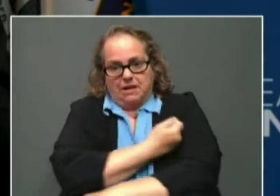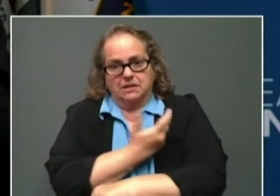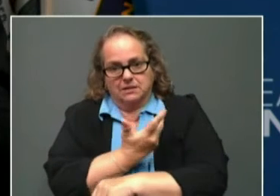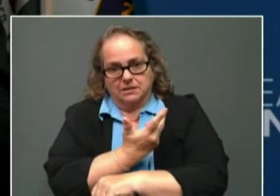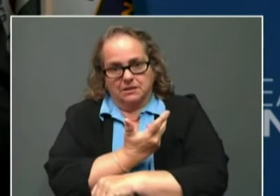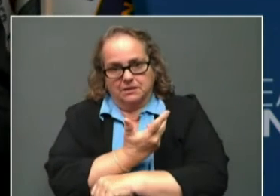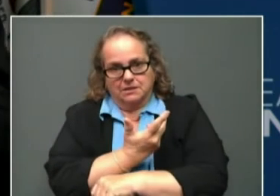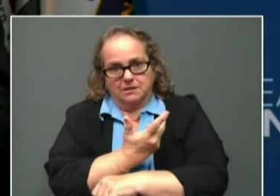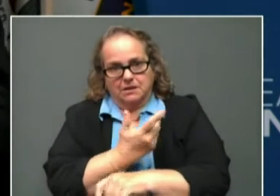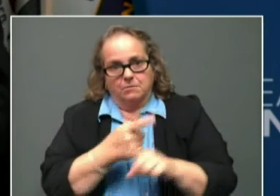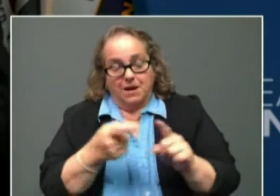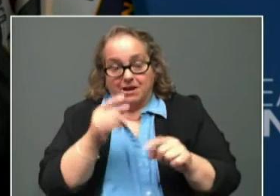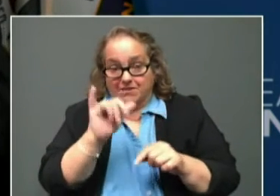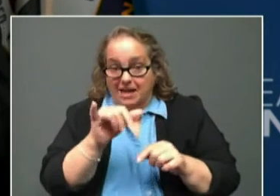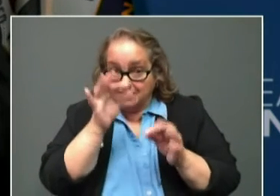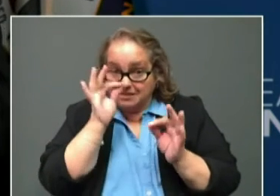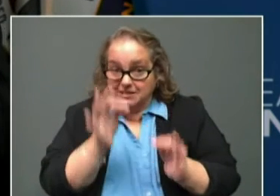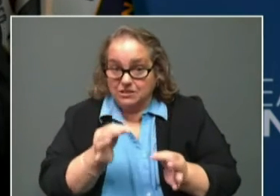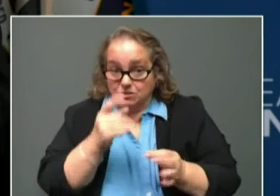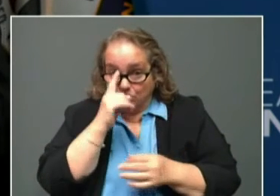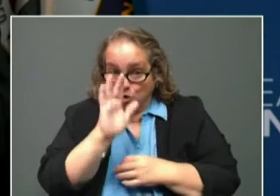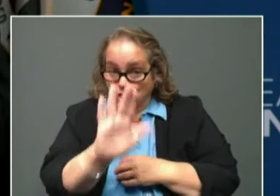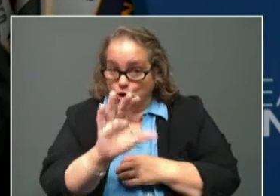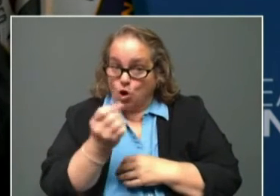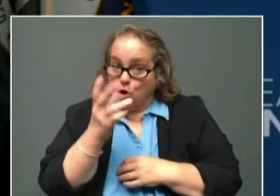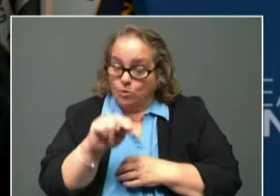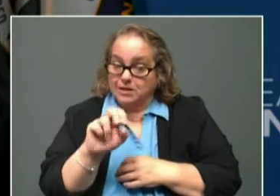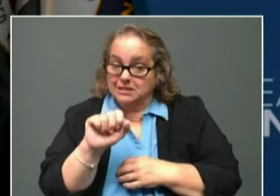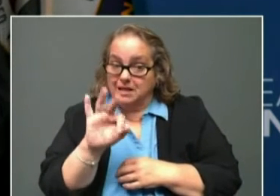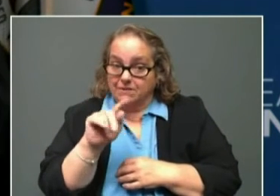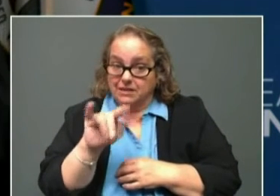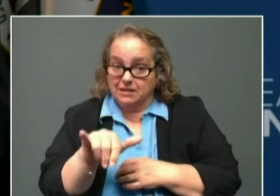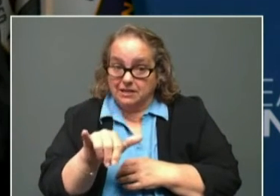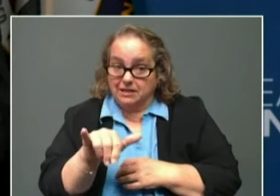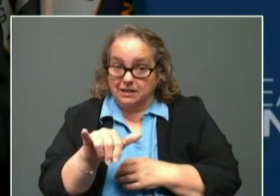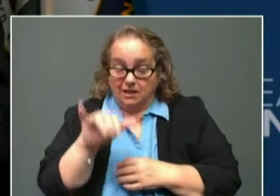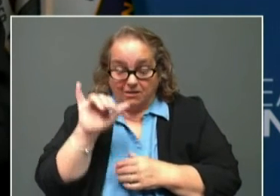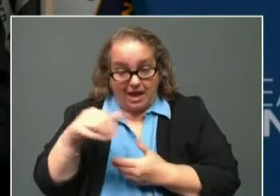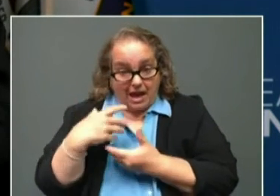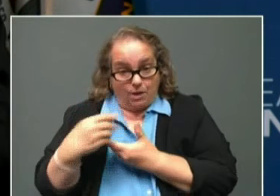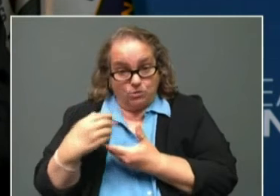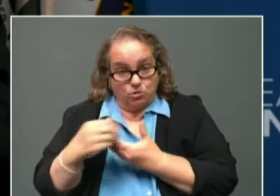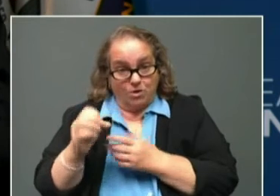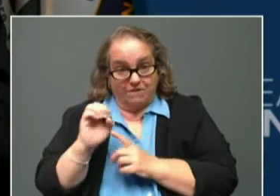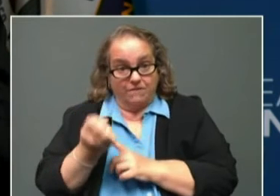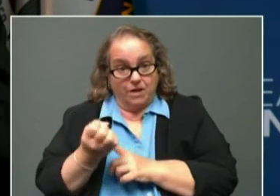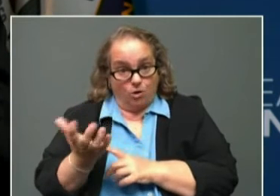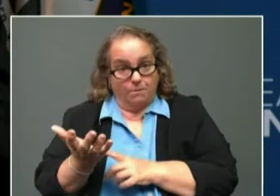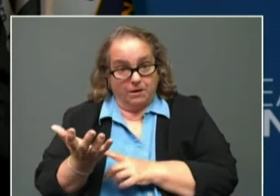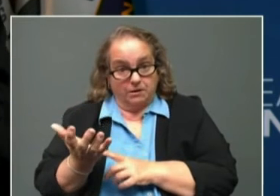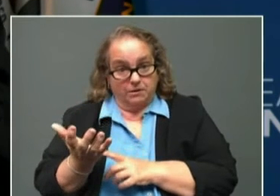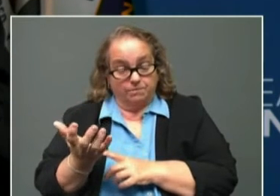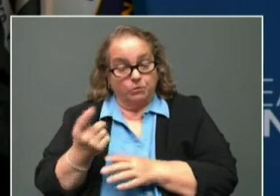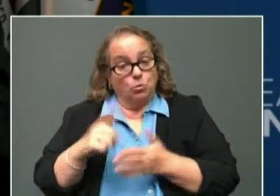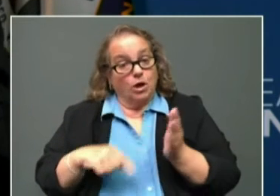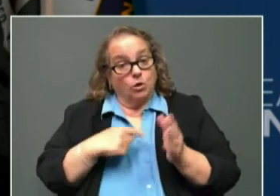a decision for your own safety in that outdoor environment. But what we think